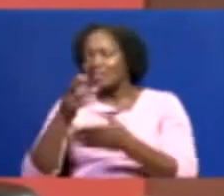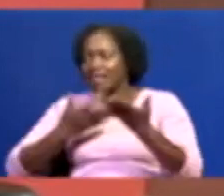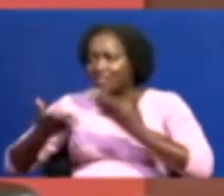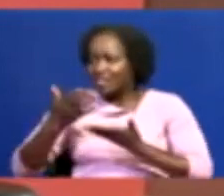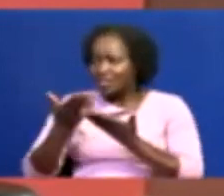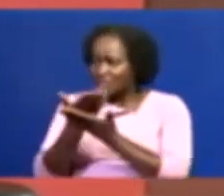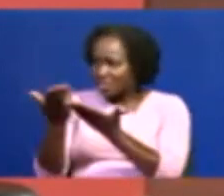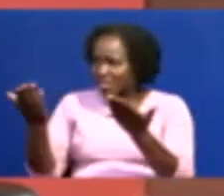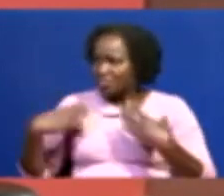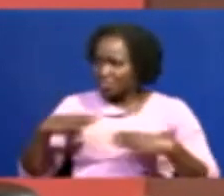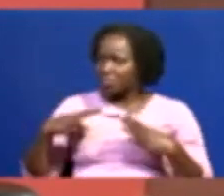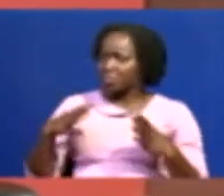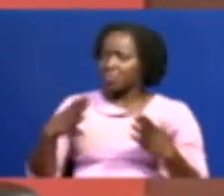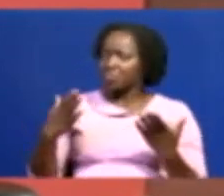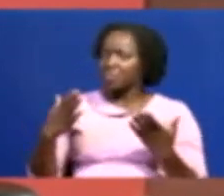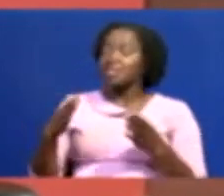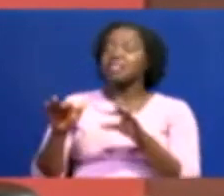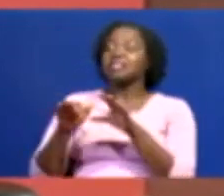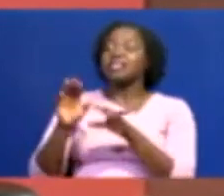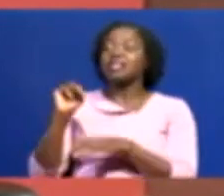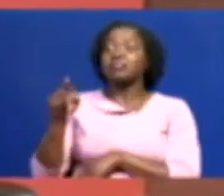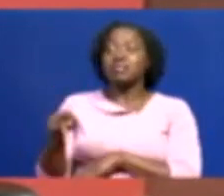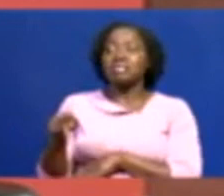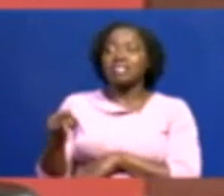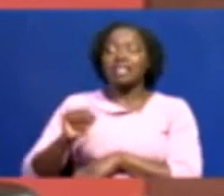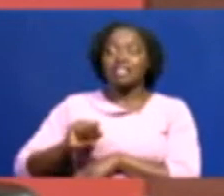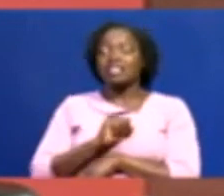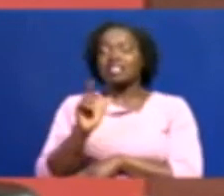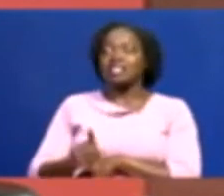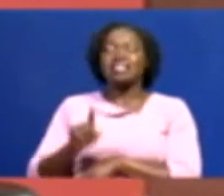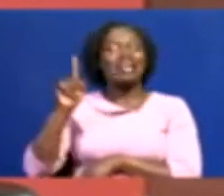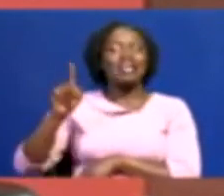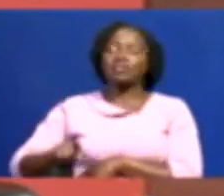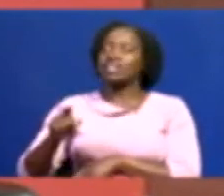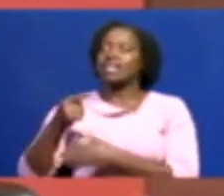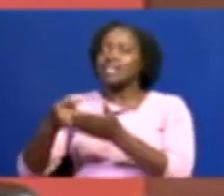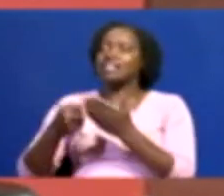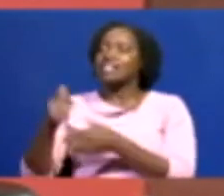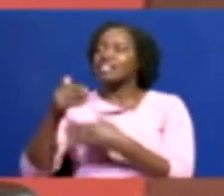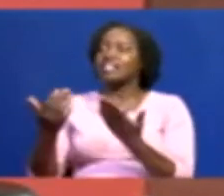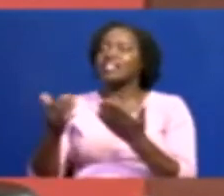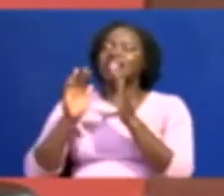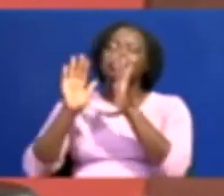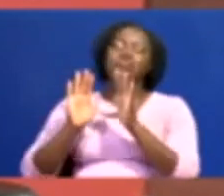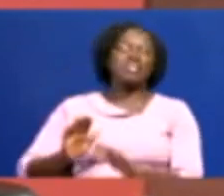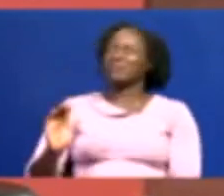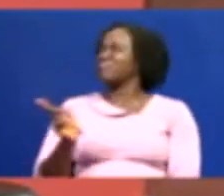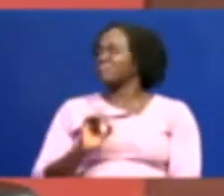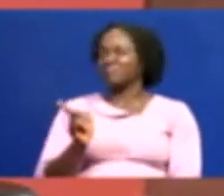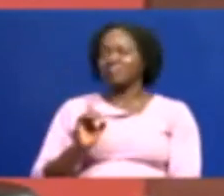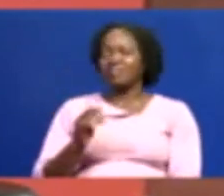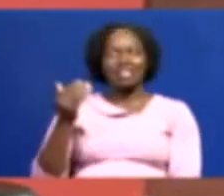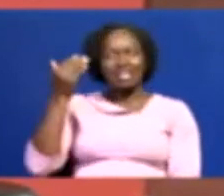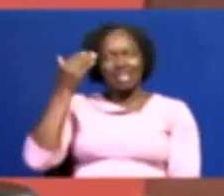with these guys, and the members of parliament and senators cannot negotiate anything meaningful. So, me, I